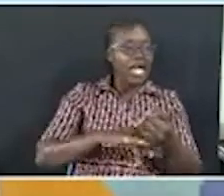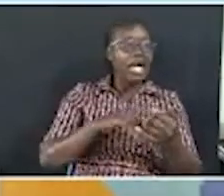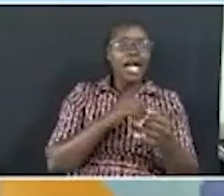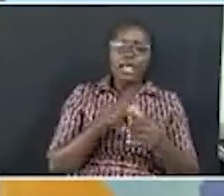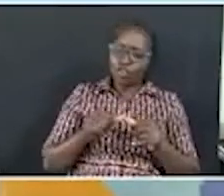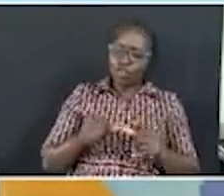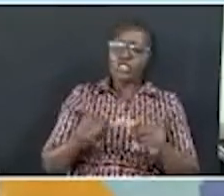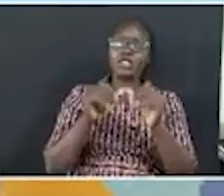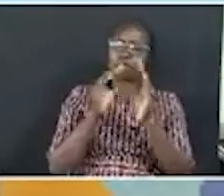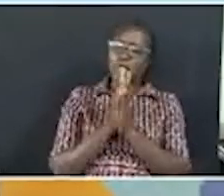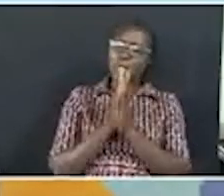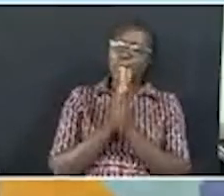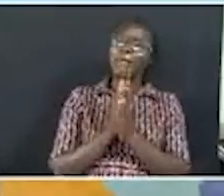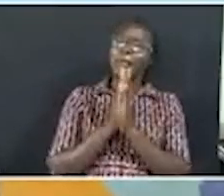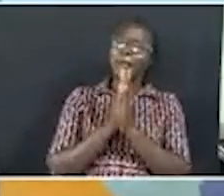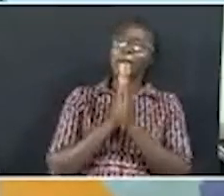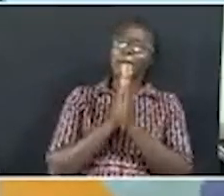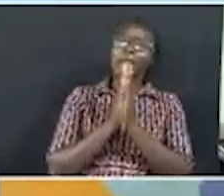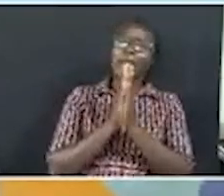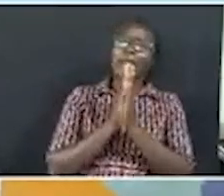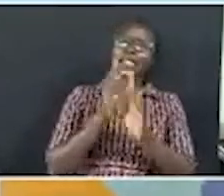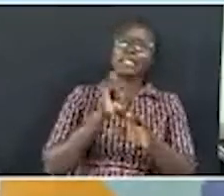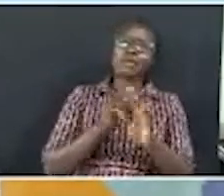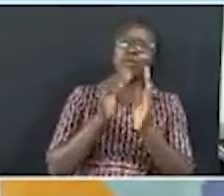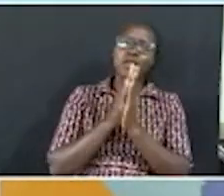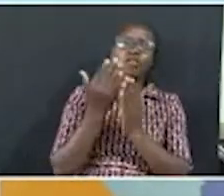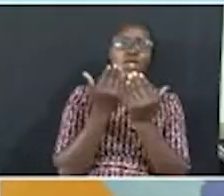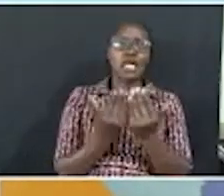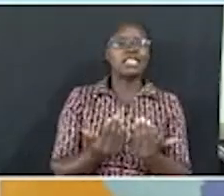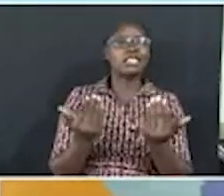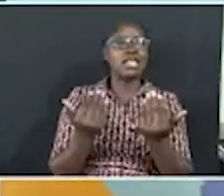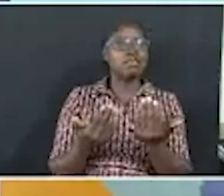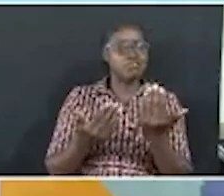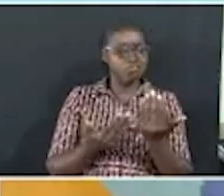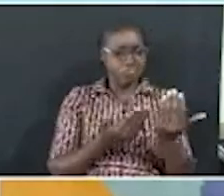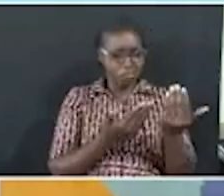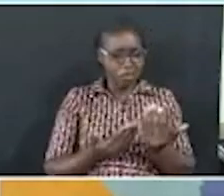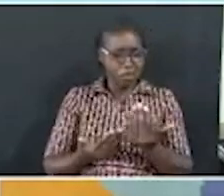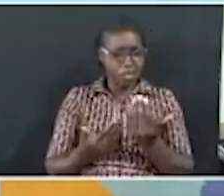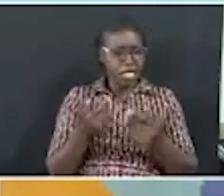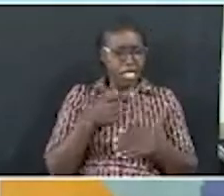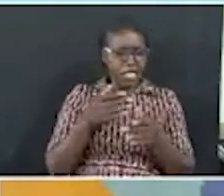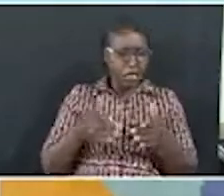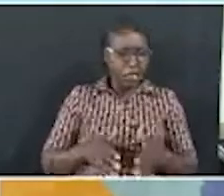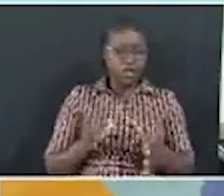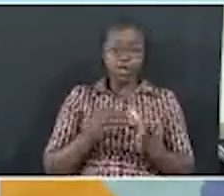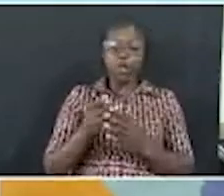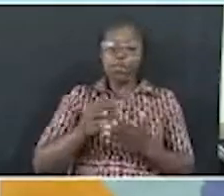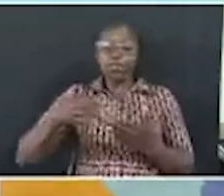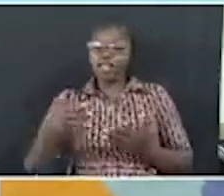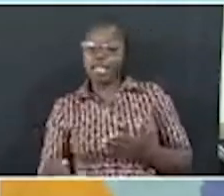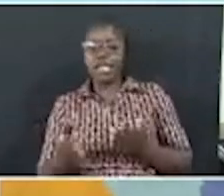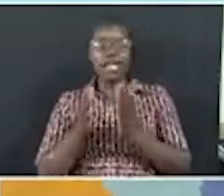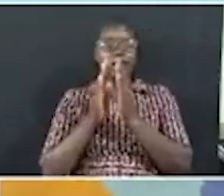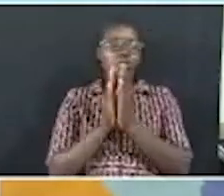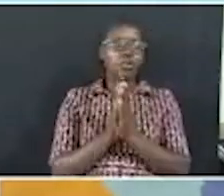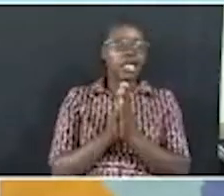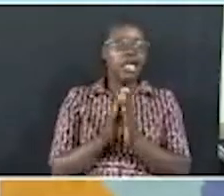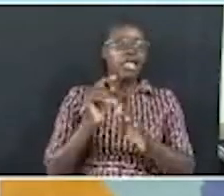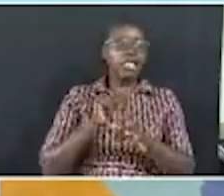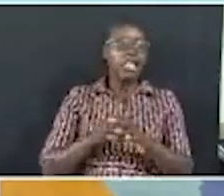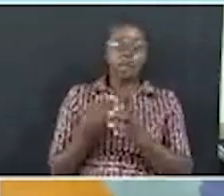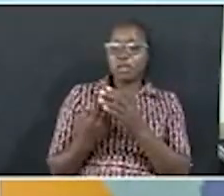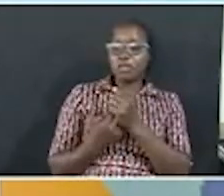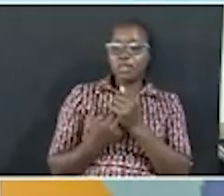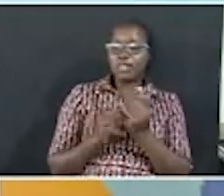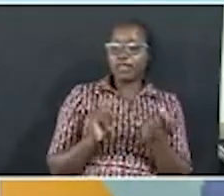keep praying when you are praying for a child. Pray when the child comes or doesn't come. Pray when the